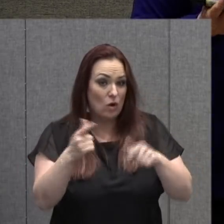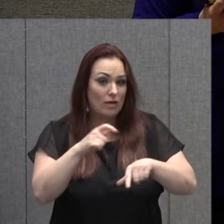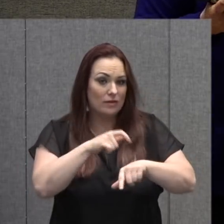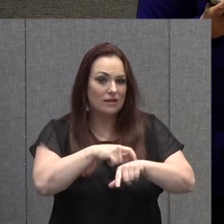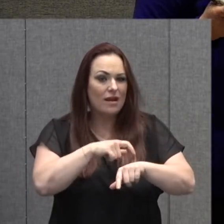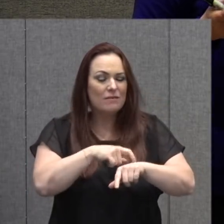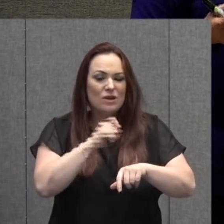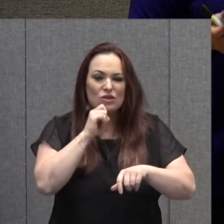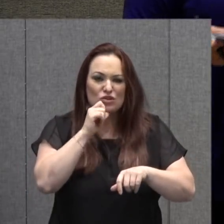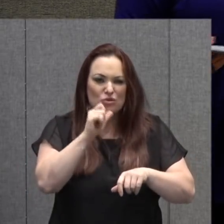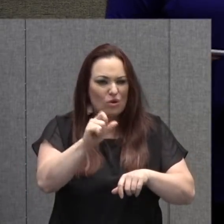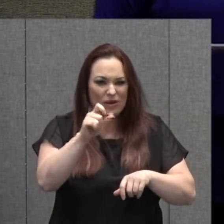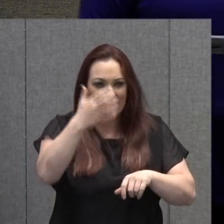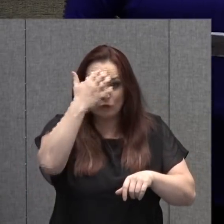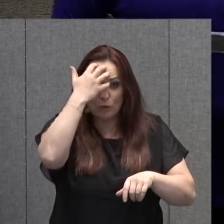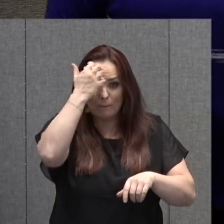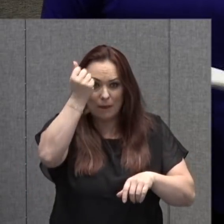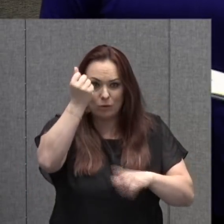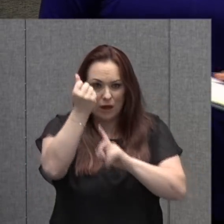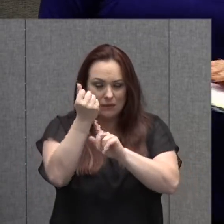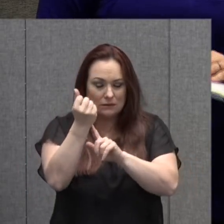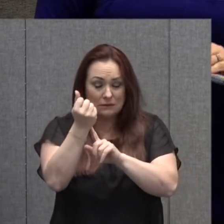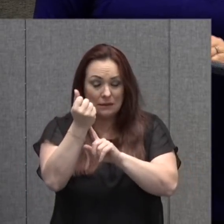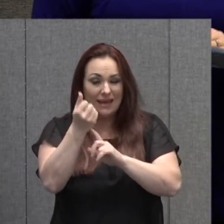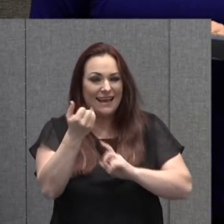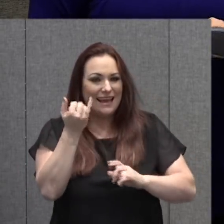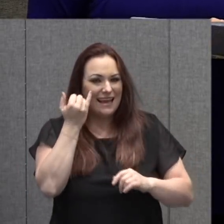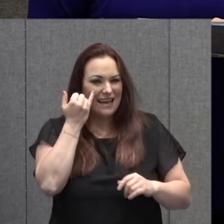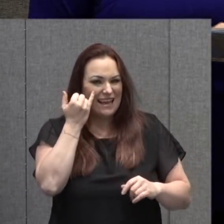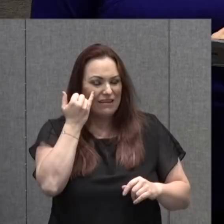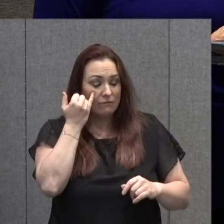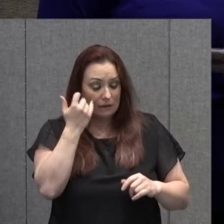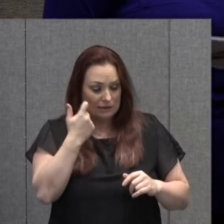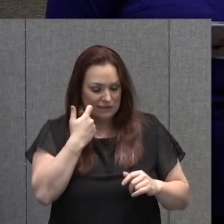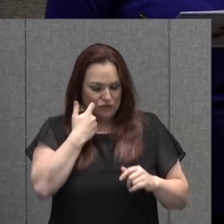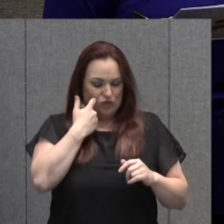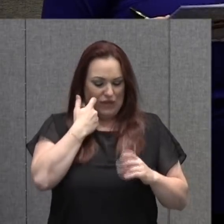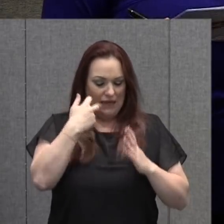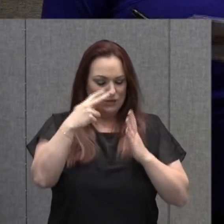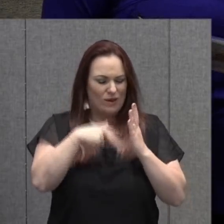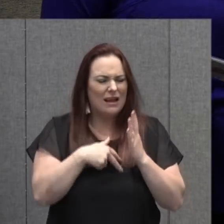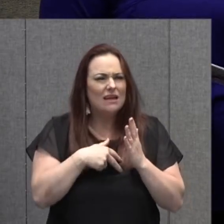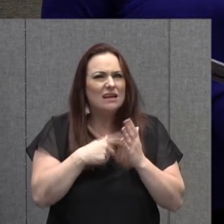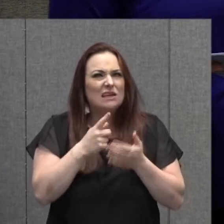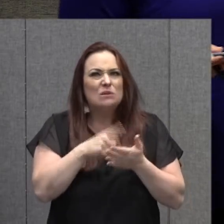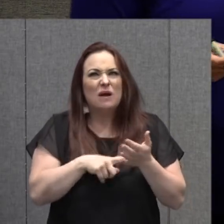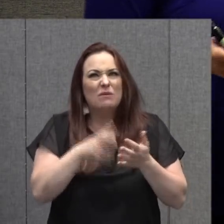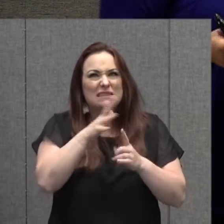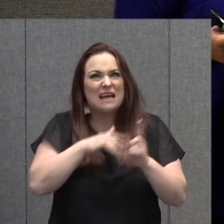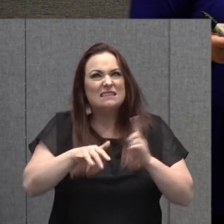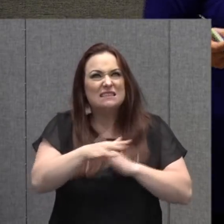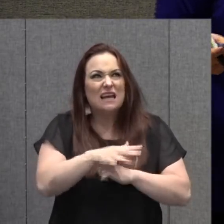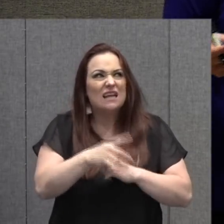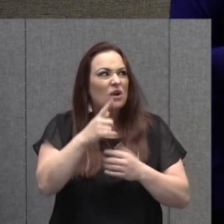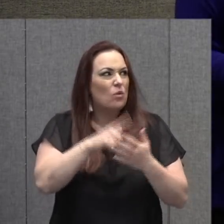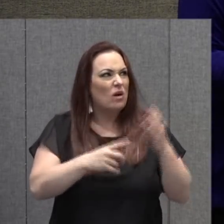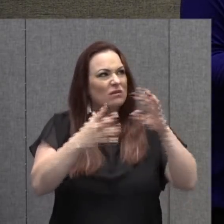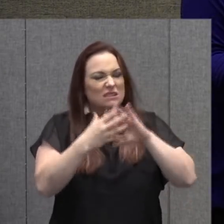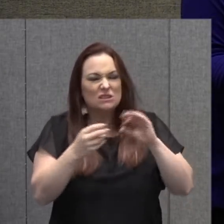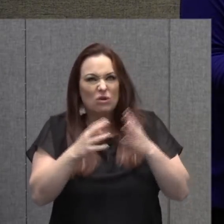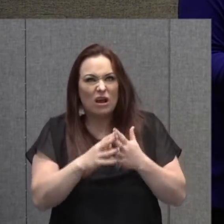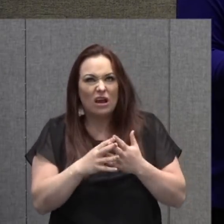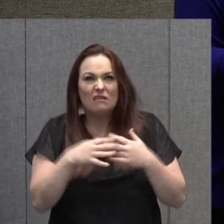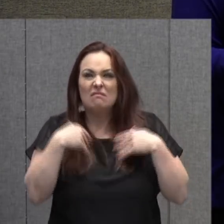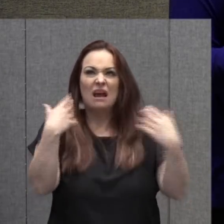memory. If you just read your book, and you're like, oh, what was the setting? What was the story? I don't know. You don't have to